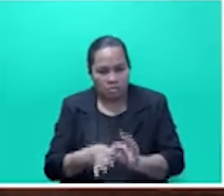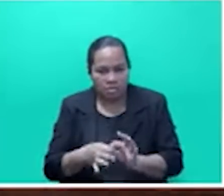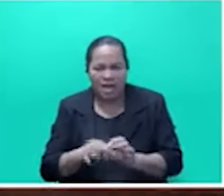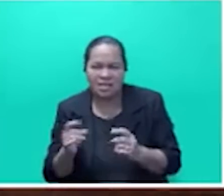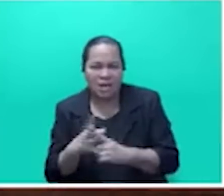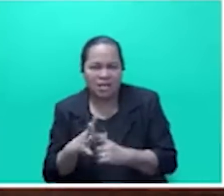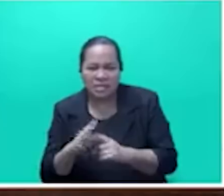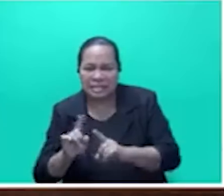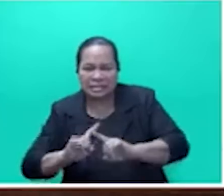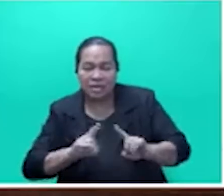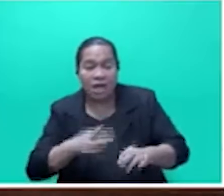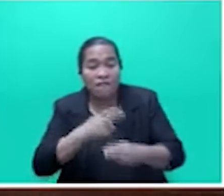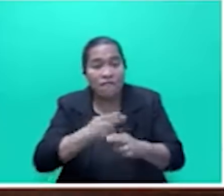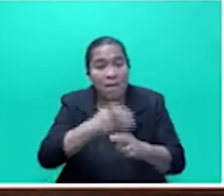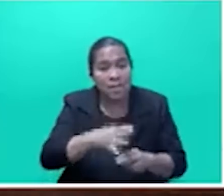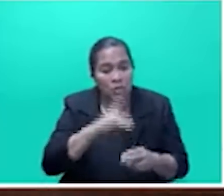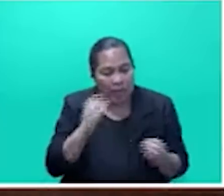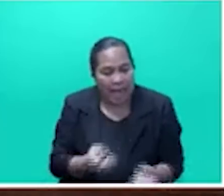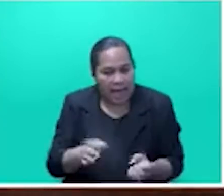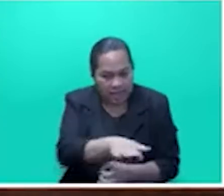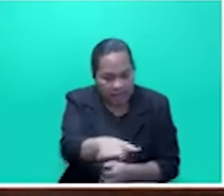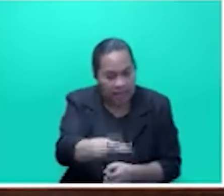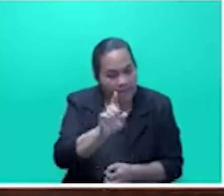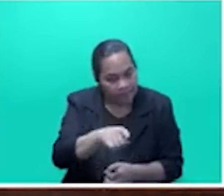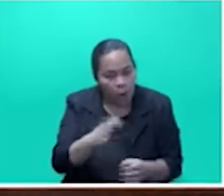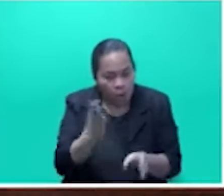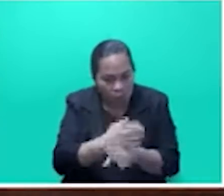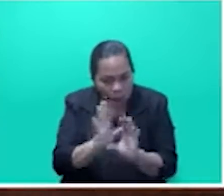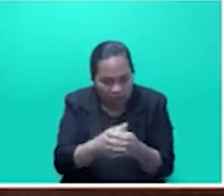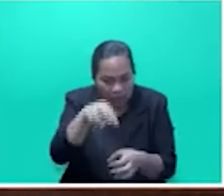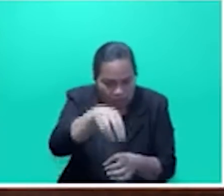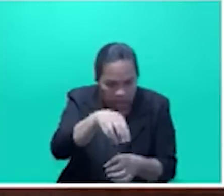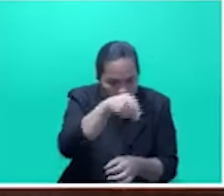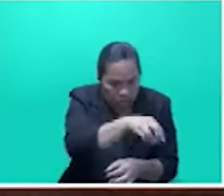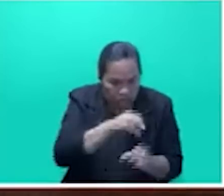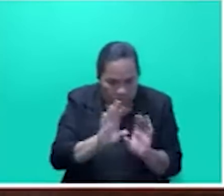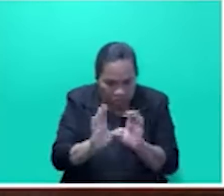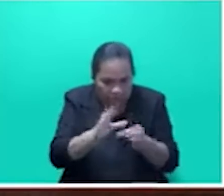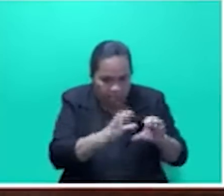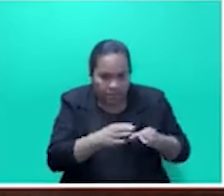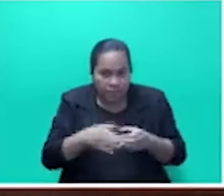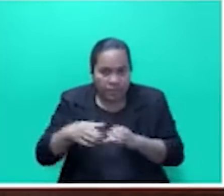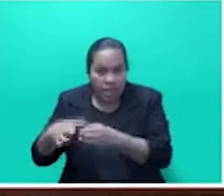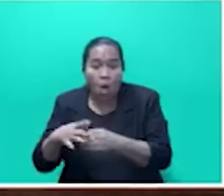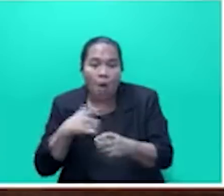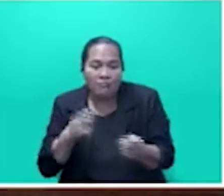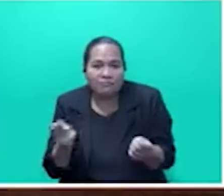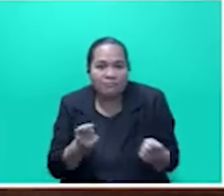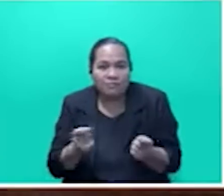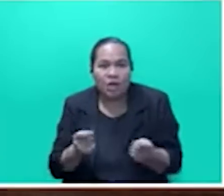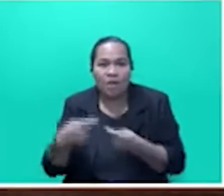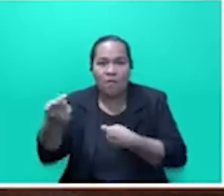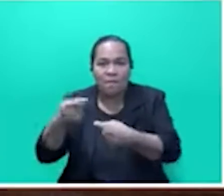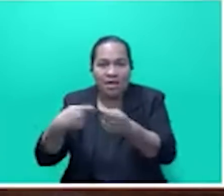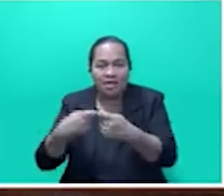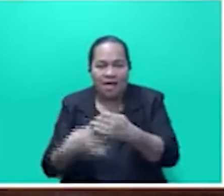commodities. Farmers will be encouraged to work in clusters to facilitate access to markets, finance, training,